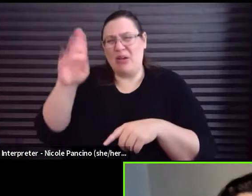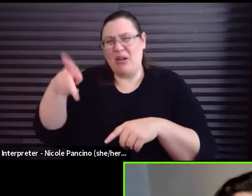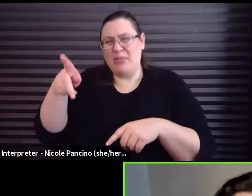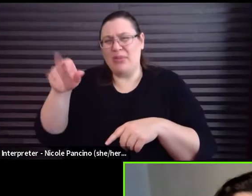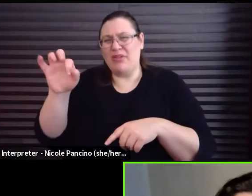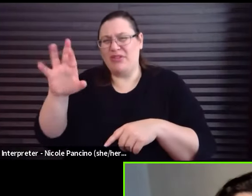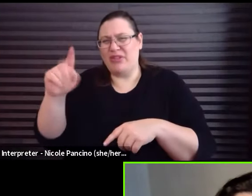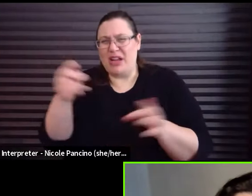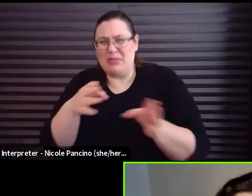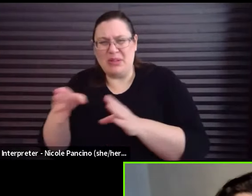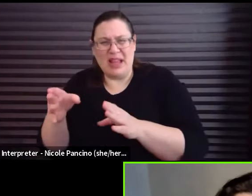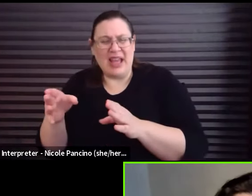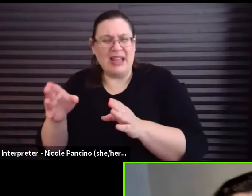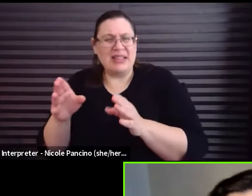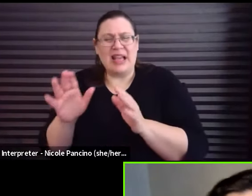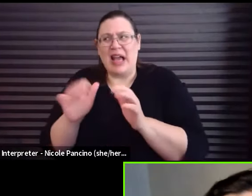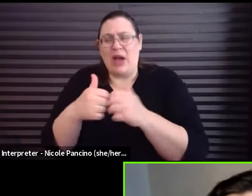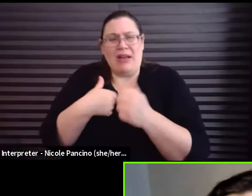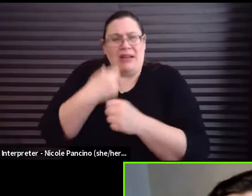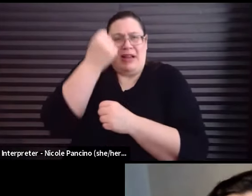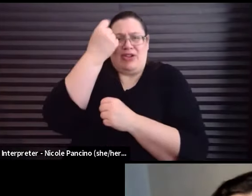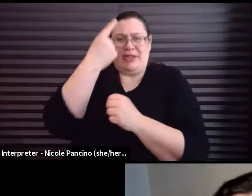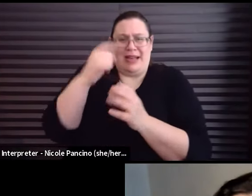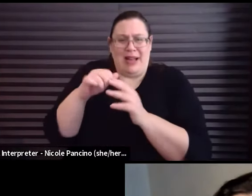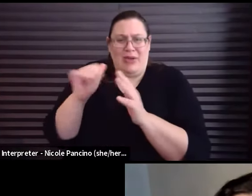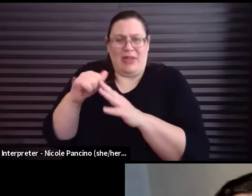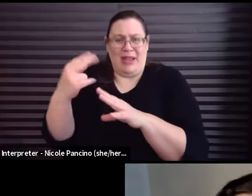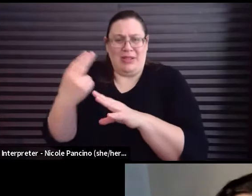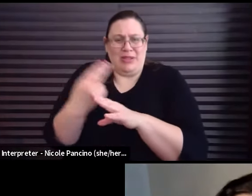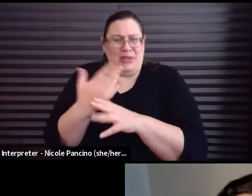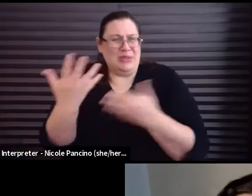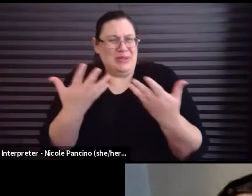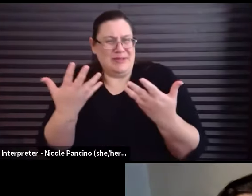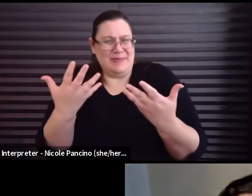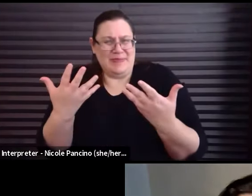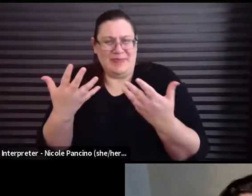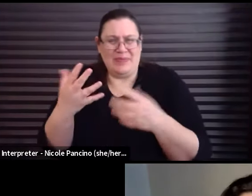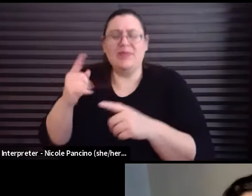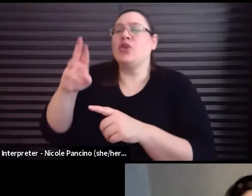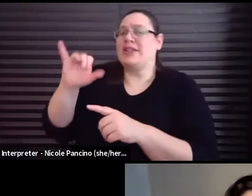way to understand how they're unique? Perfect. Go to